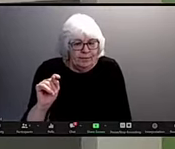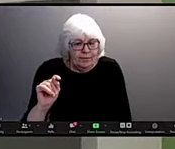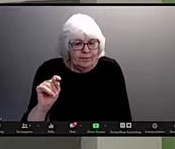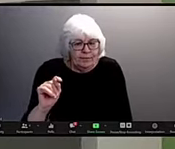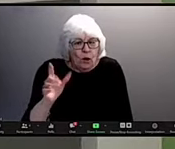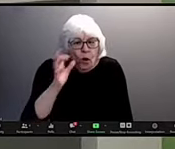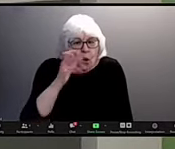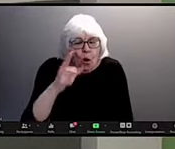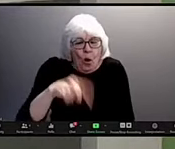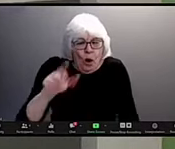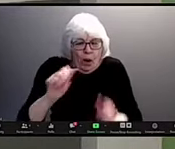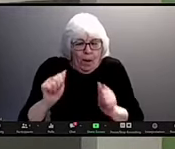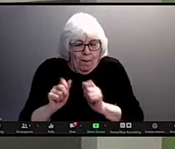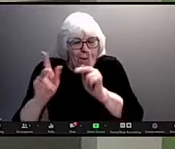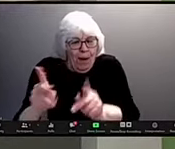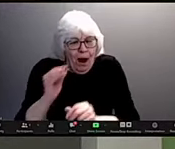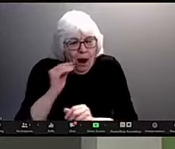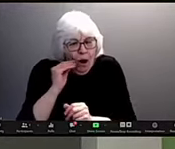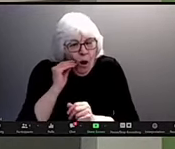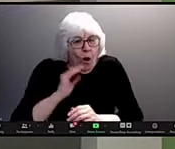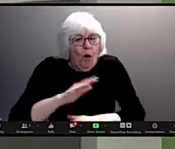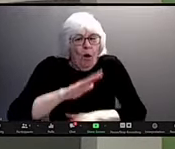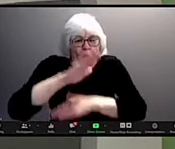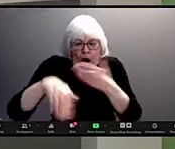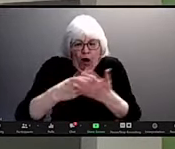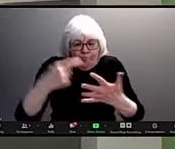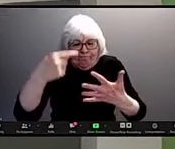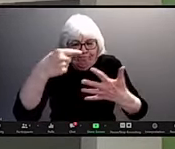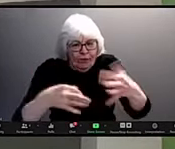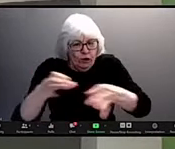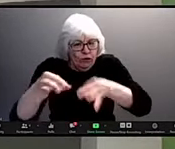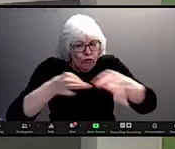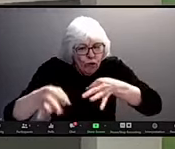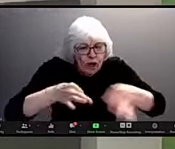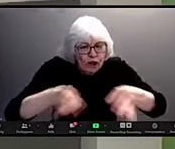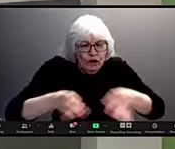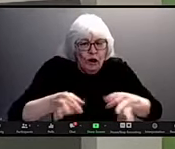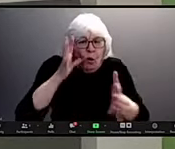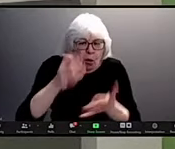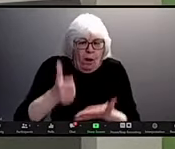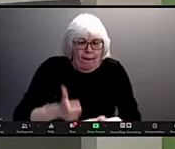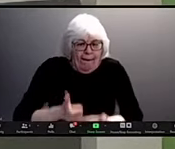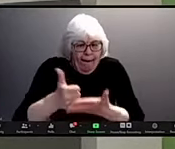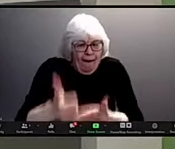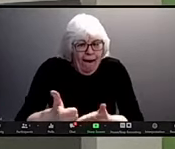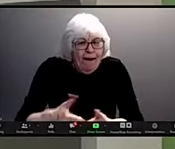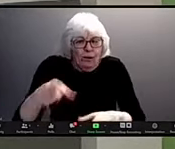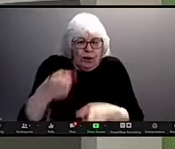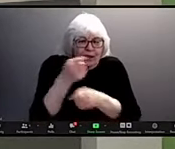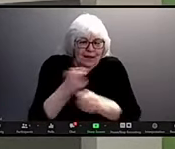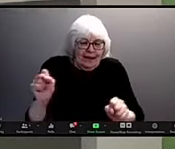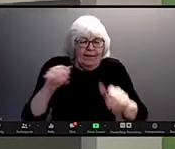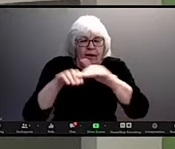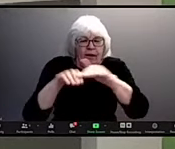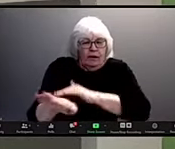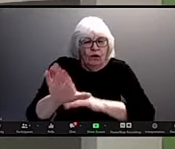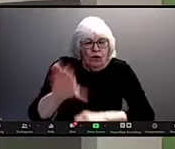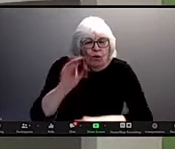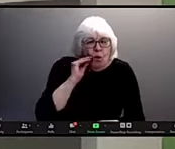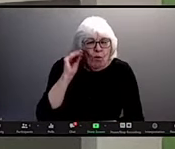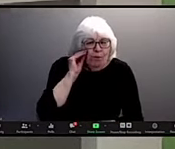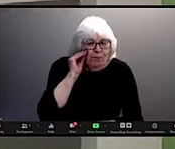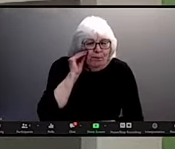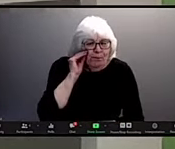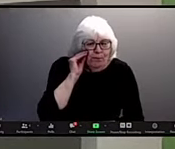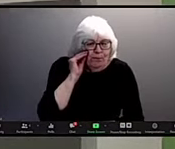and the supplies to go with them, that again will allow residents to make a safer entry into their home. We will have potable water containers